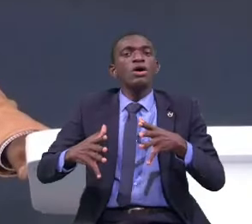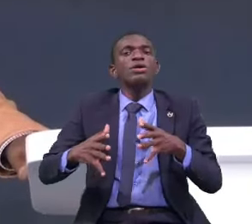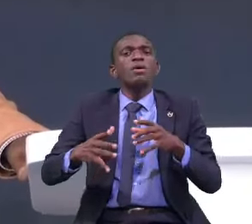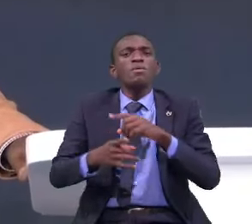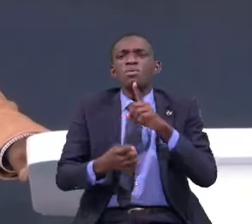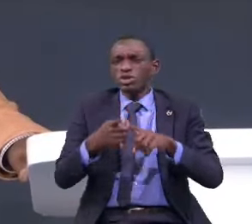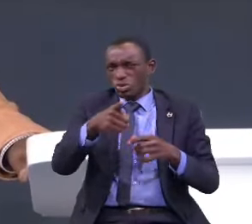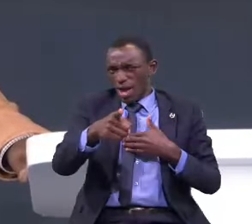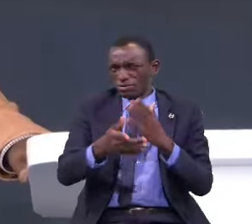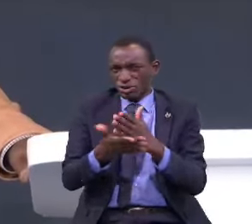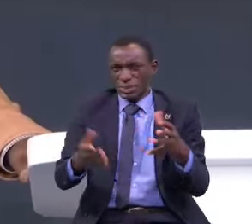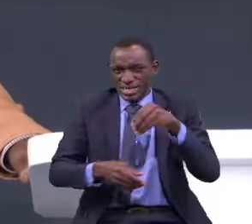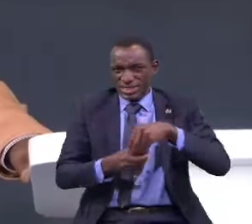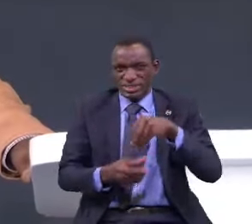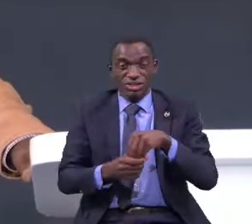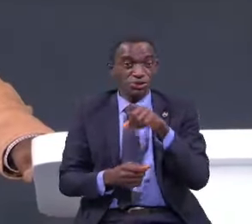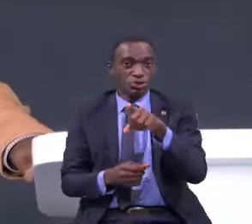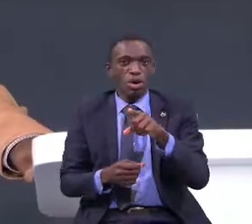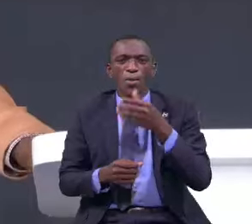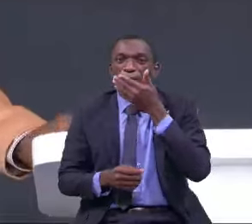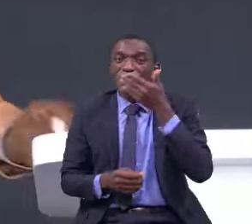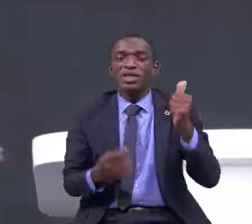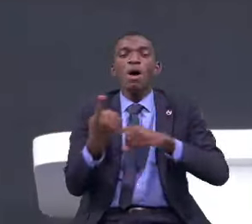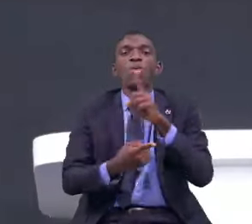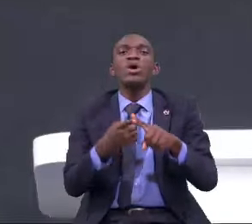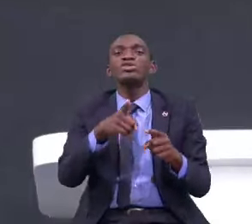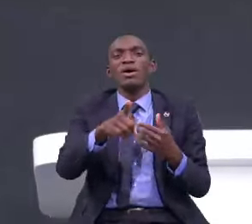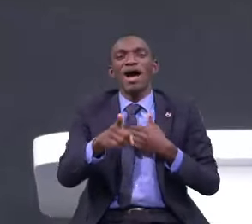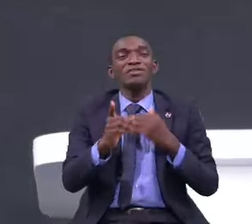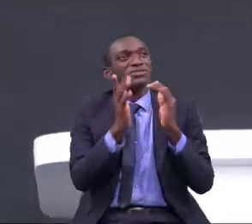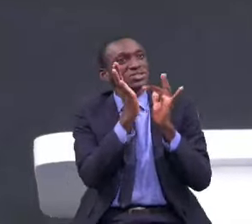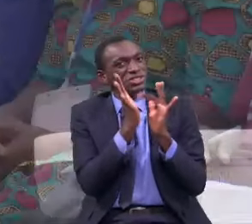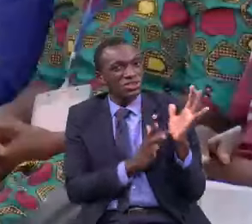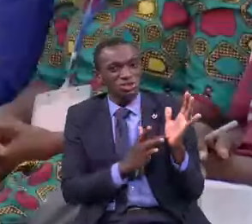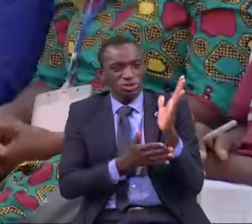better still when there is somebody inside you,